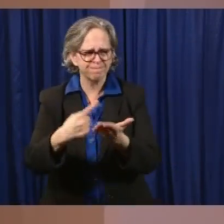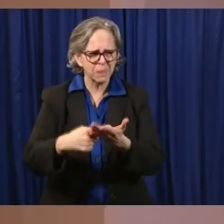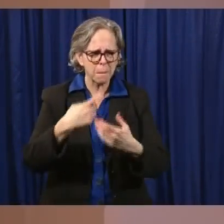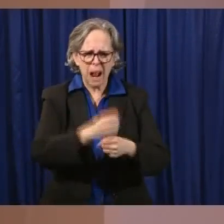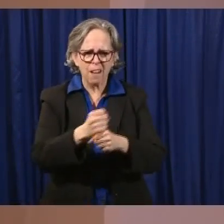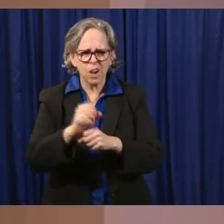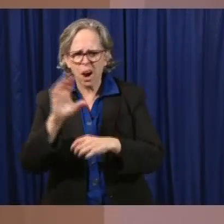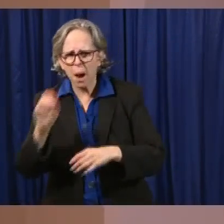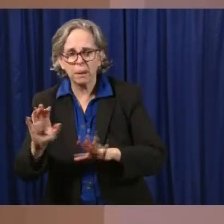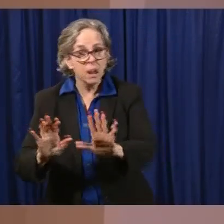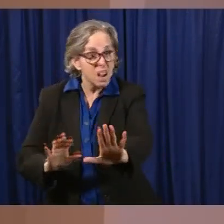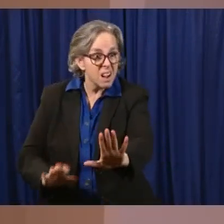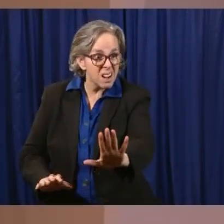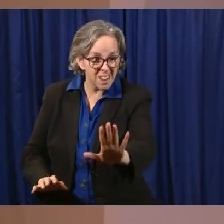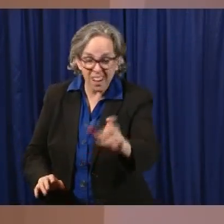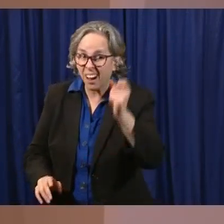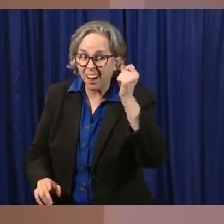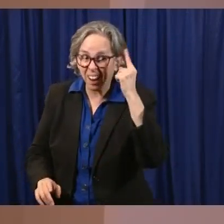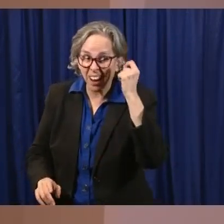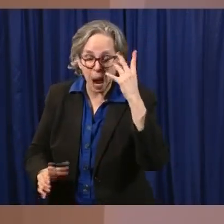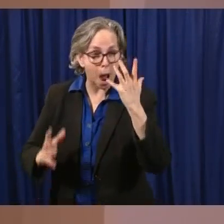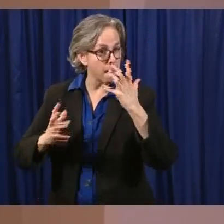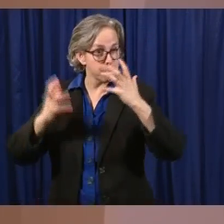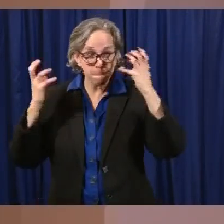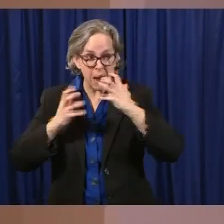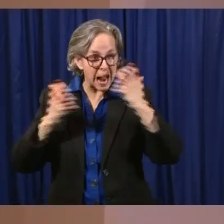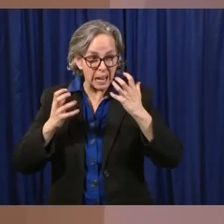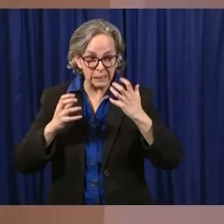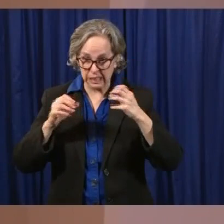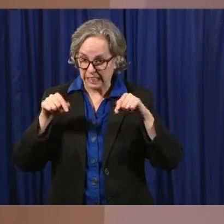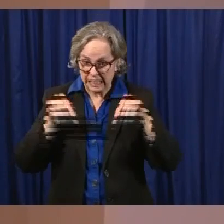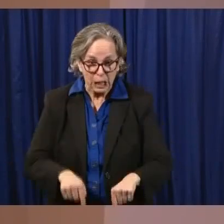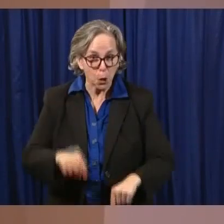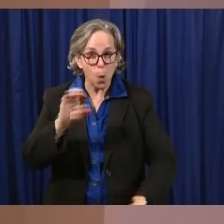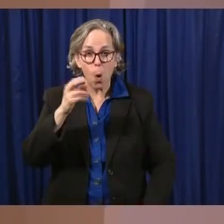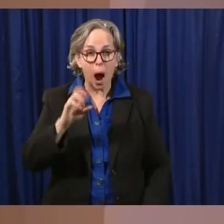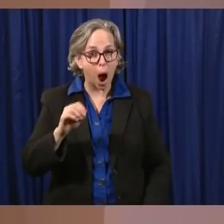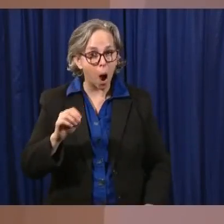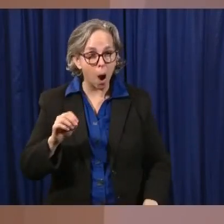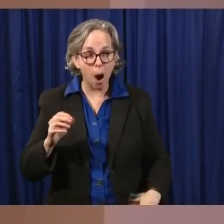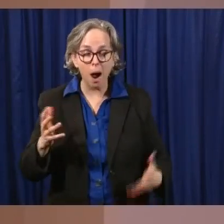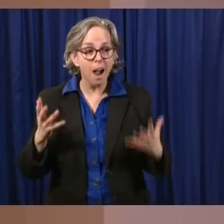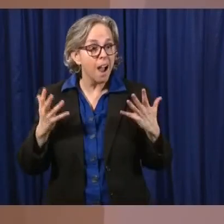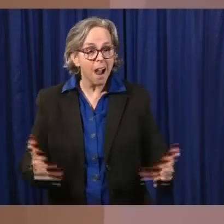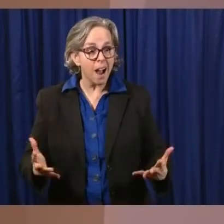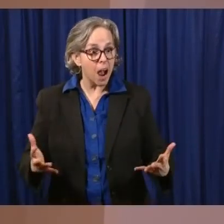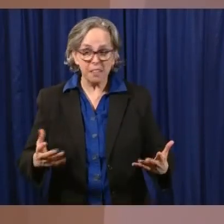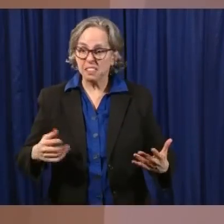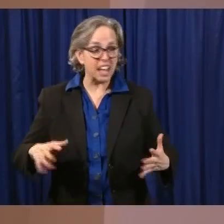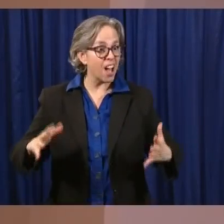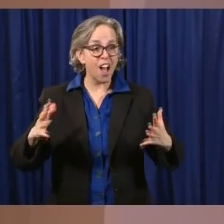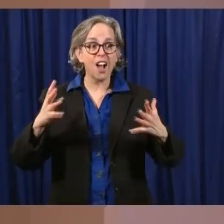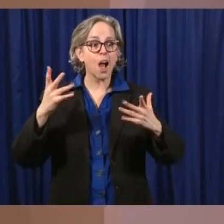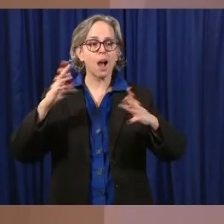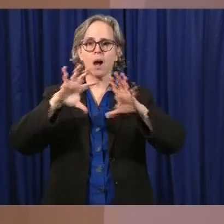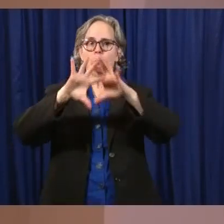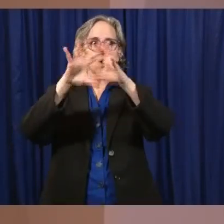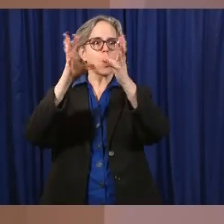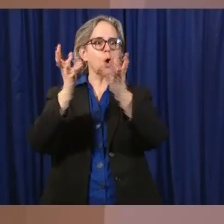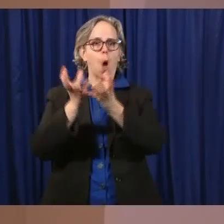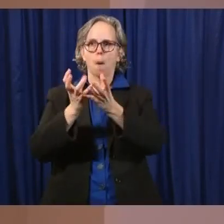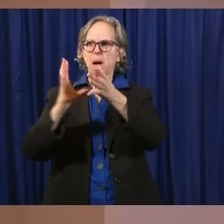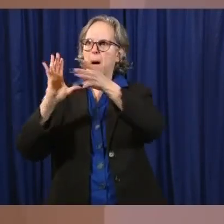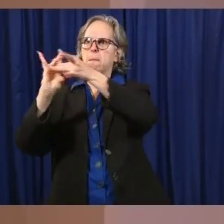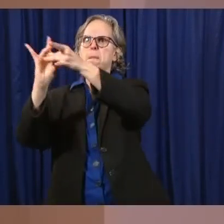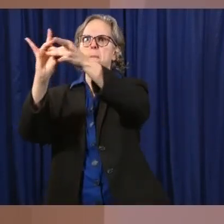amazing companies in this state who are you know, globally connected to be able to do these